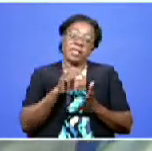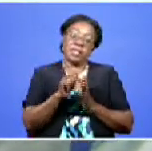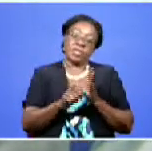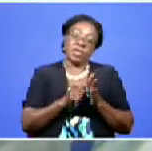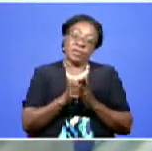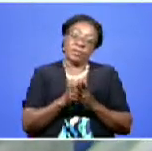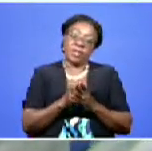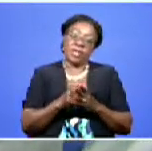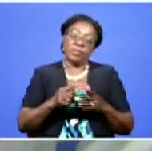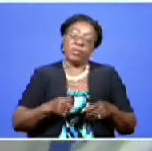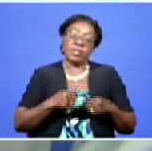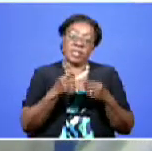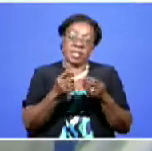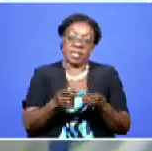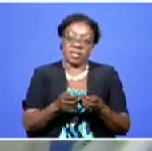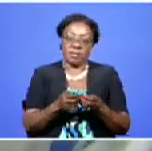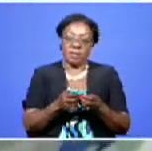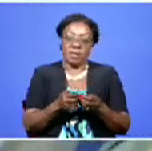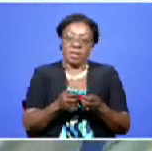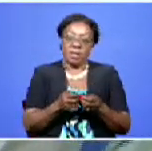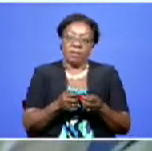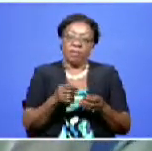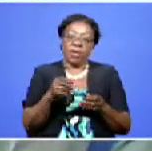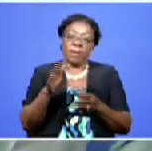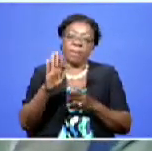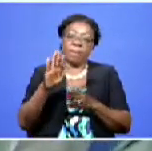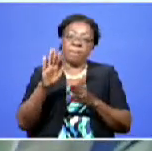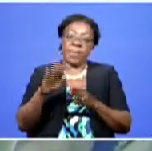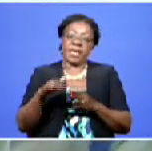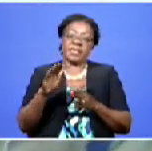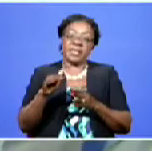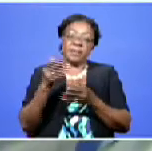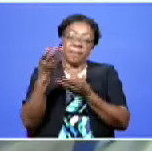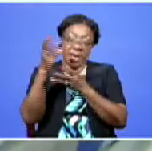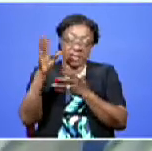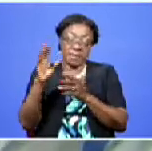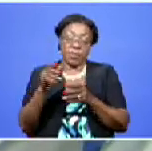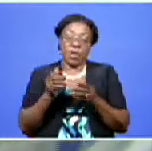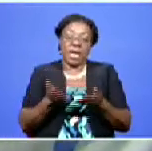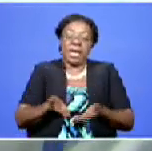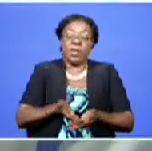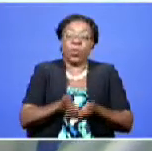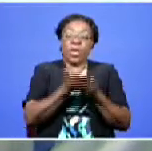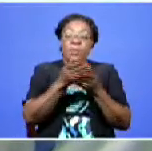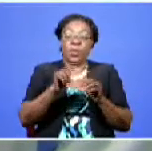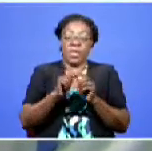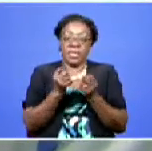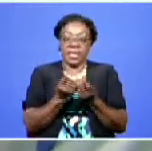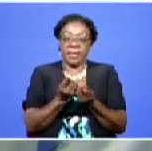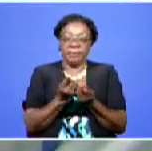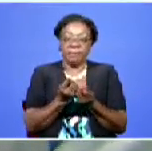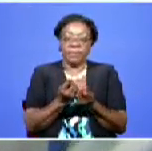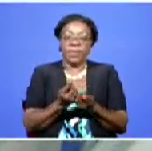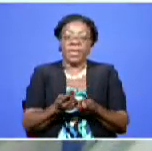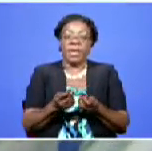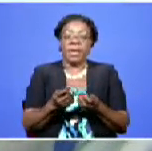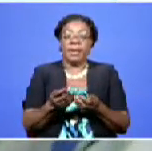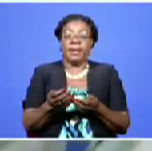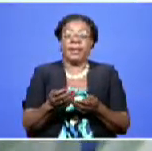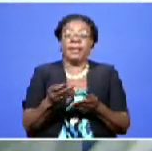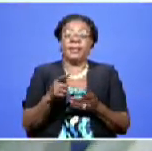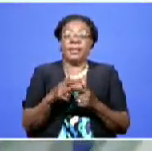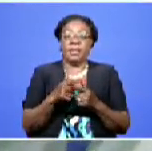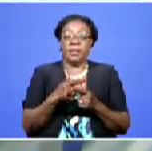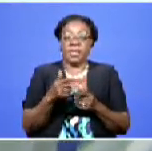uniforms, which included uniforms for the basketball and the volleyball teams. And so the remaining of the funds, in collaboration